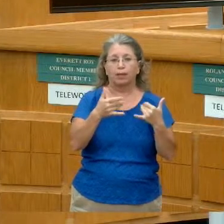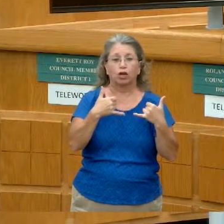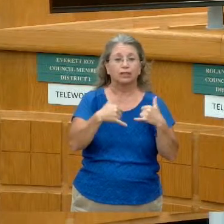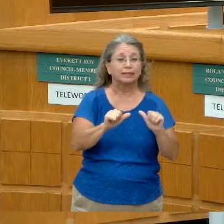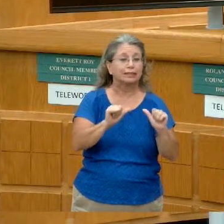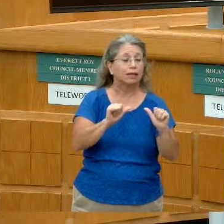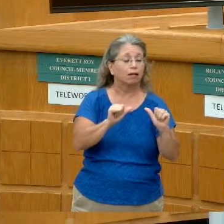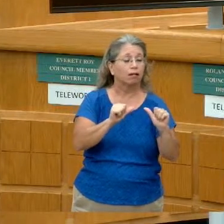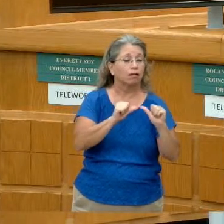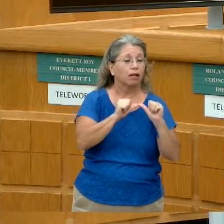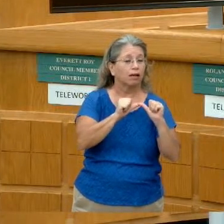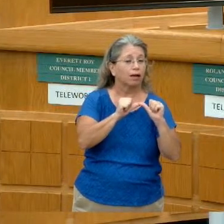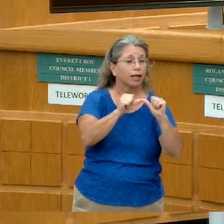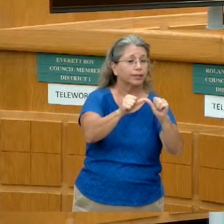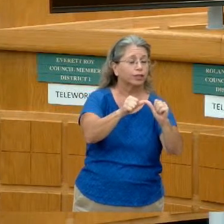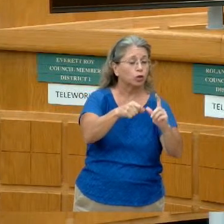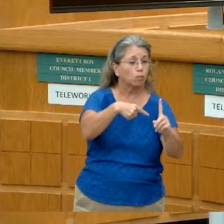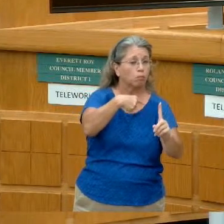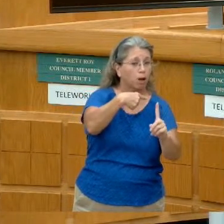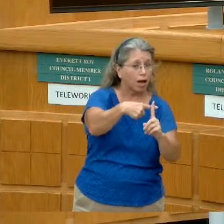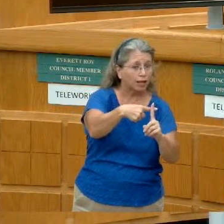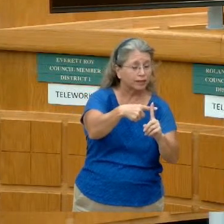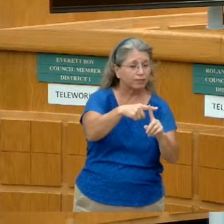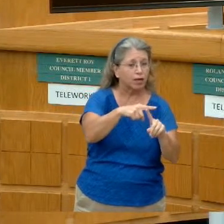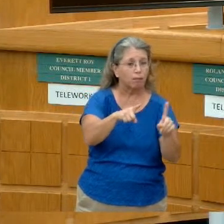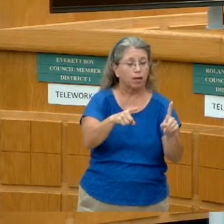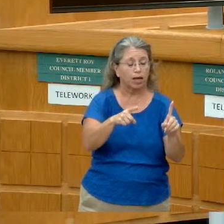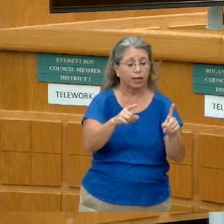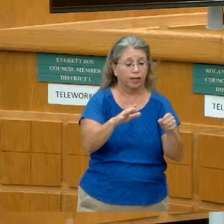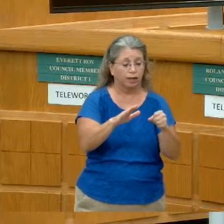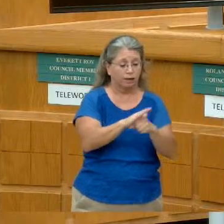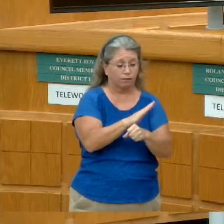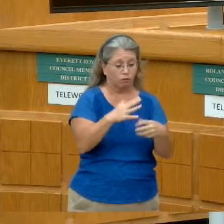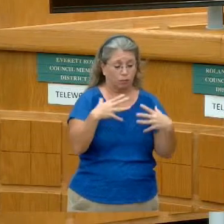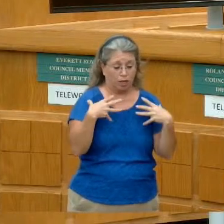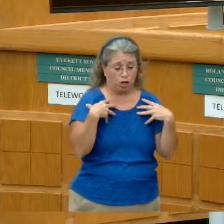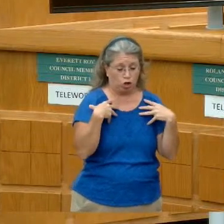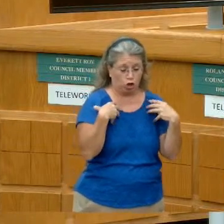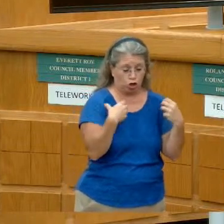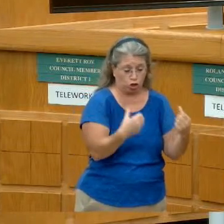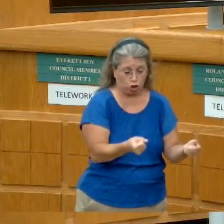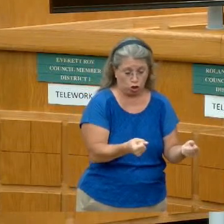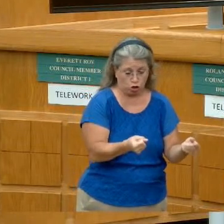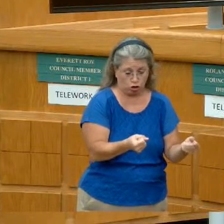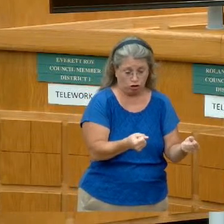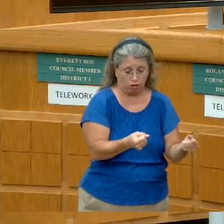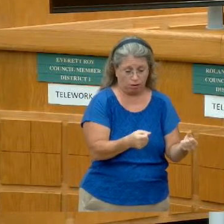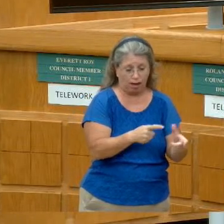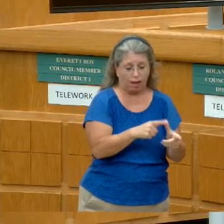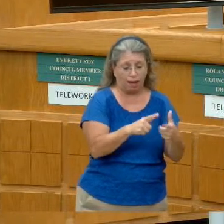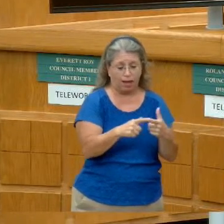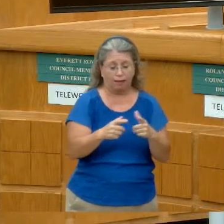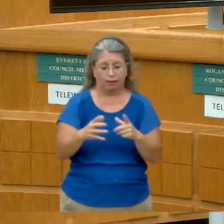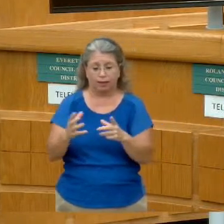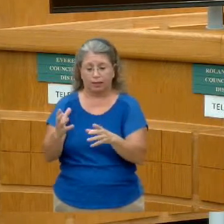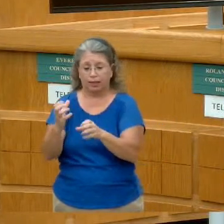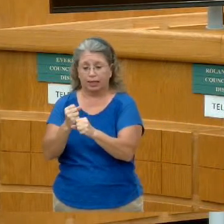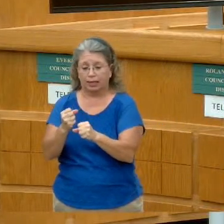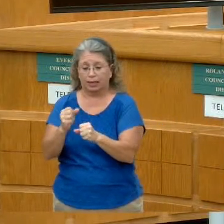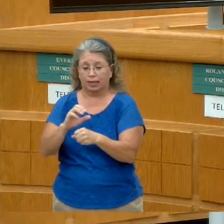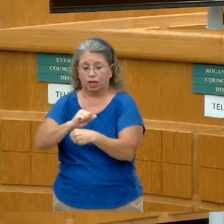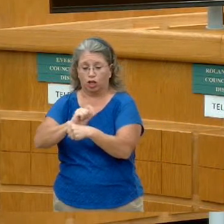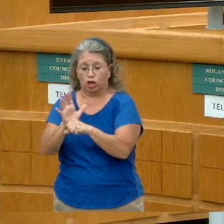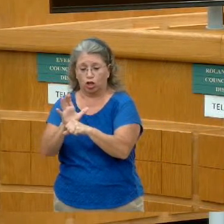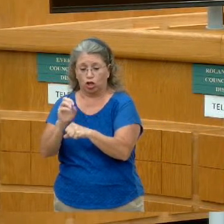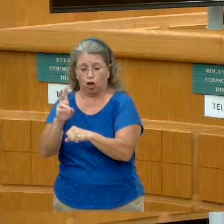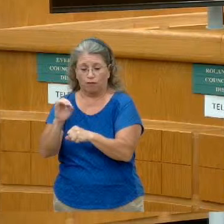of time, but I specifically asked that question, and Annette informed me that Dr. Ram had said that this